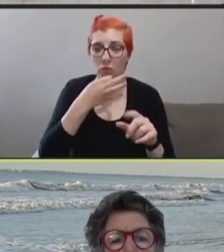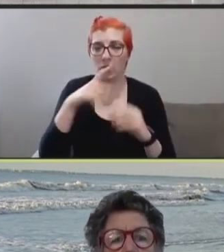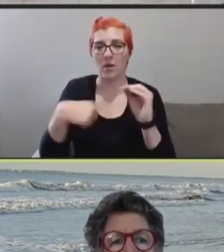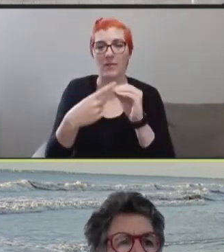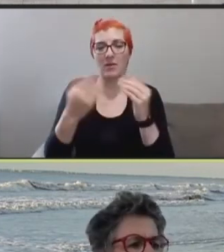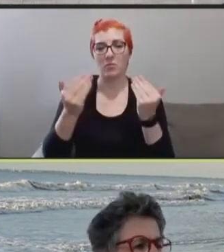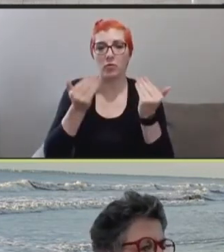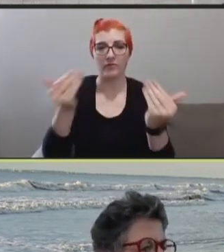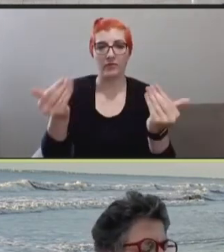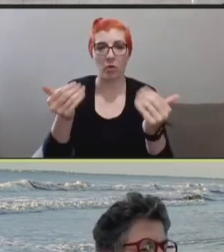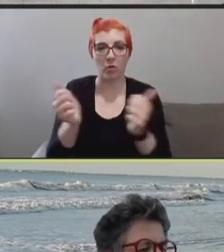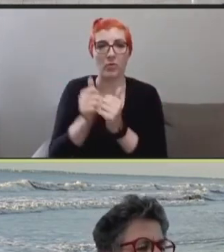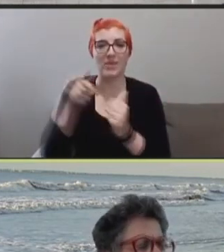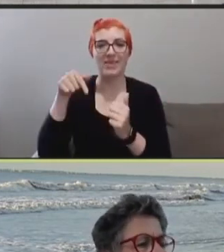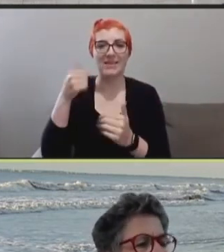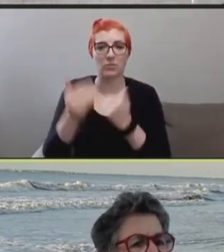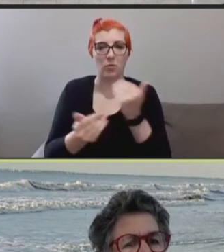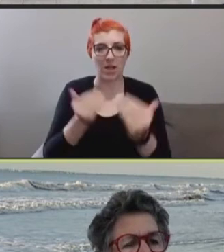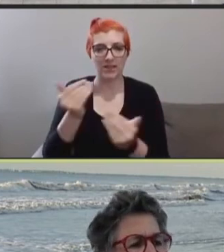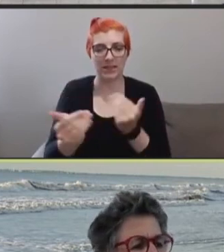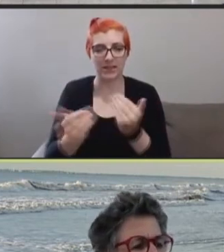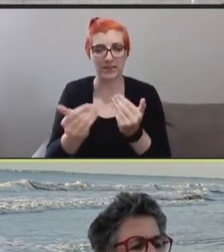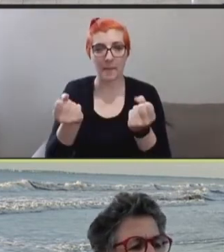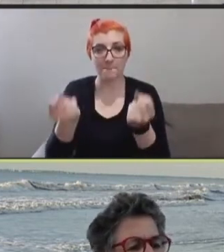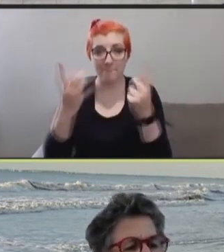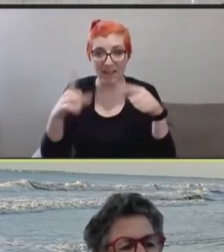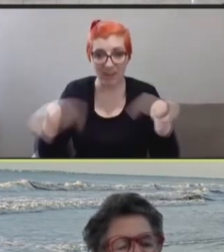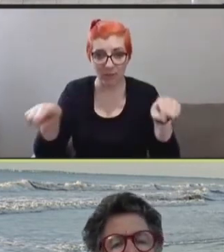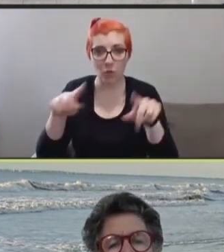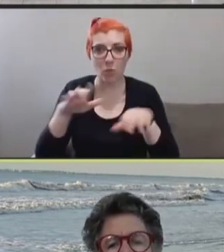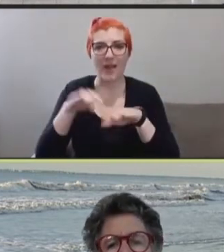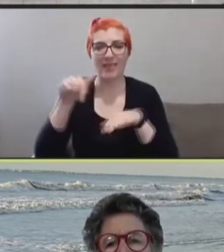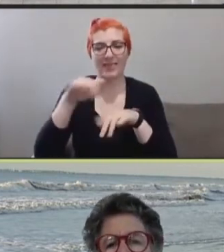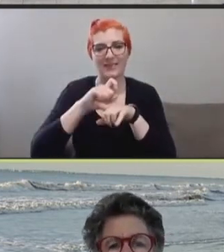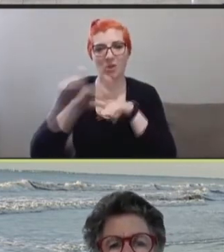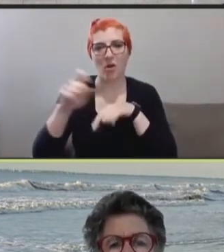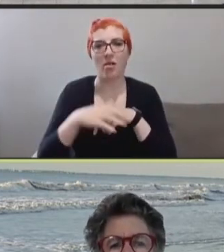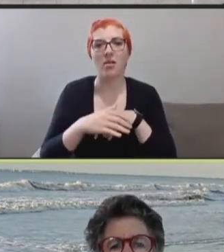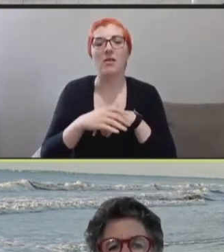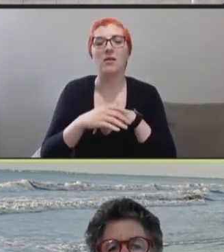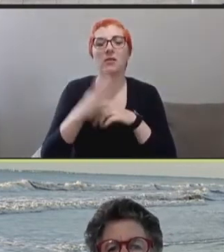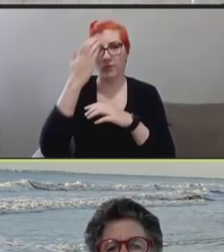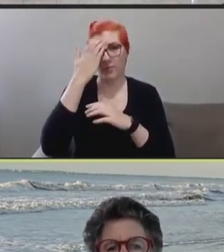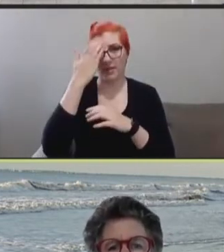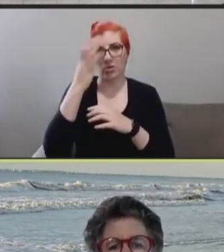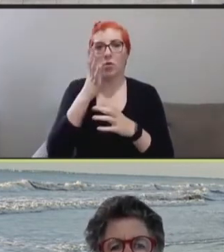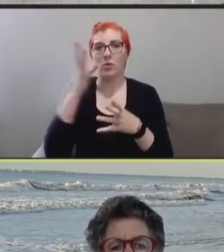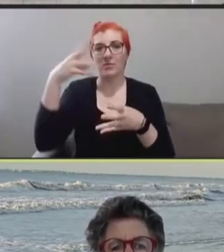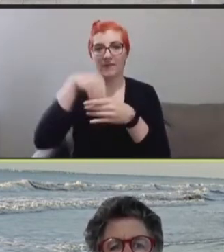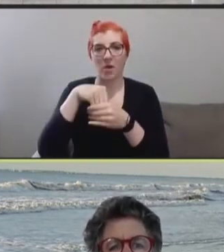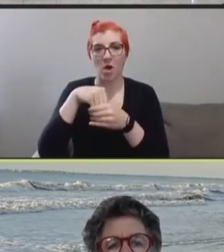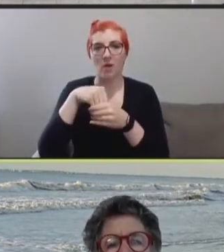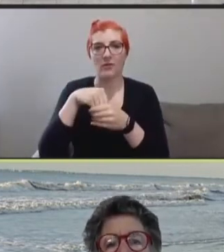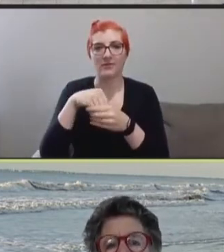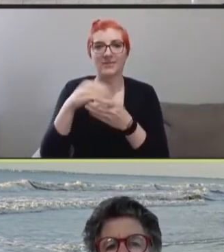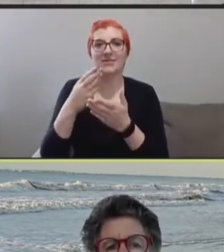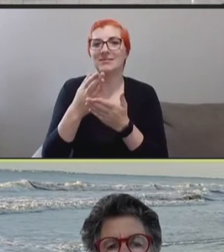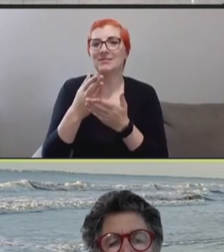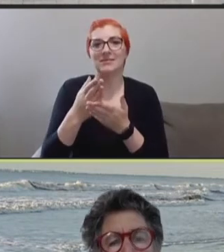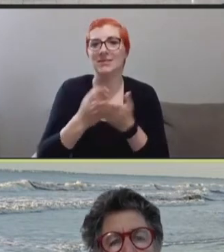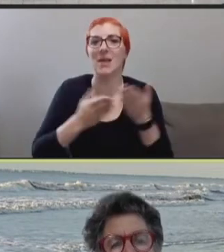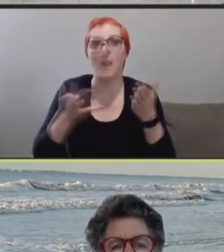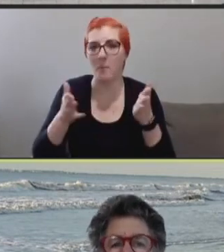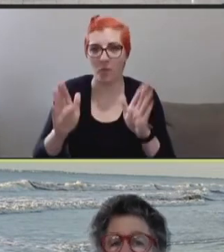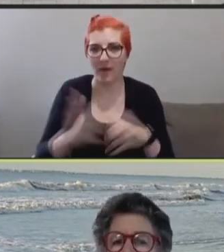forward with this process. Many of you on this call, I think, are familiar with this, will be involved in this in one way or another. While